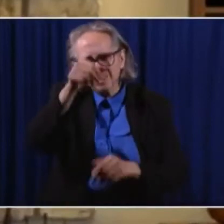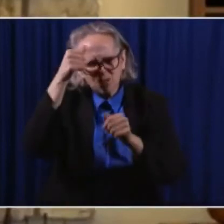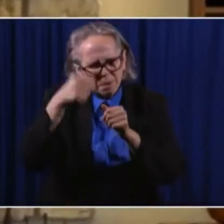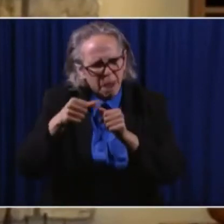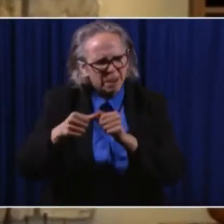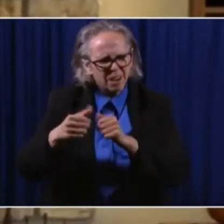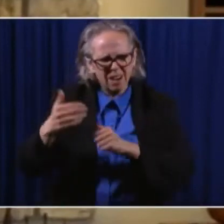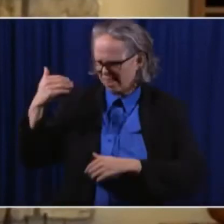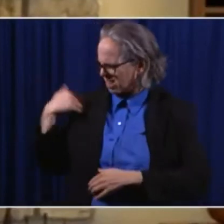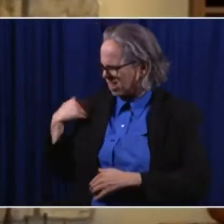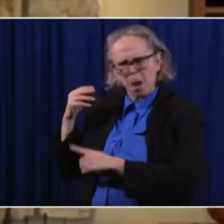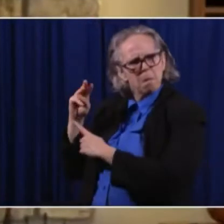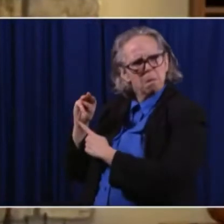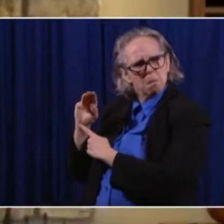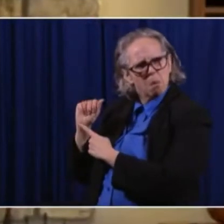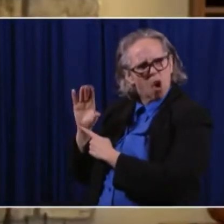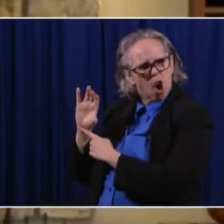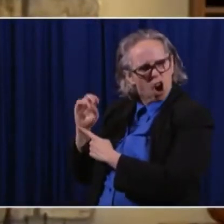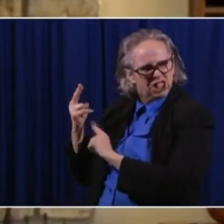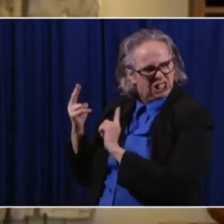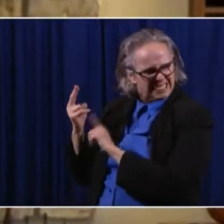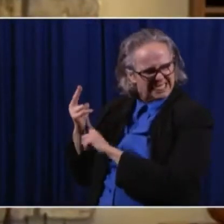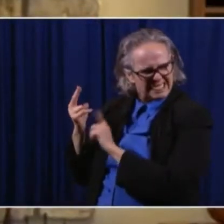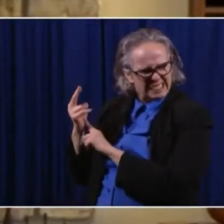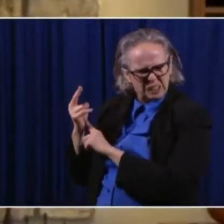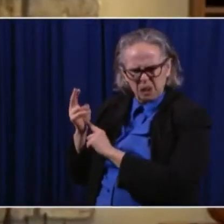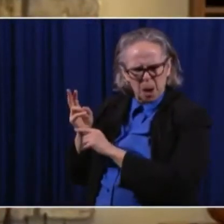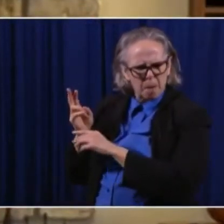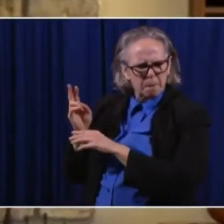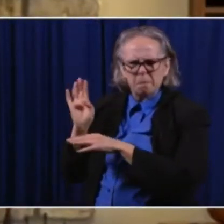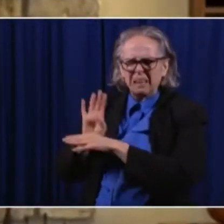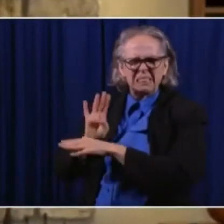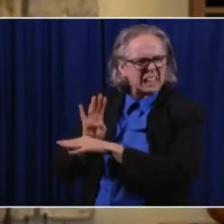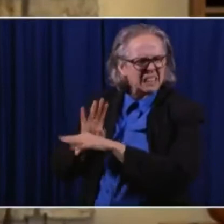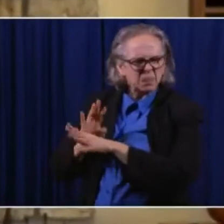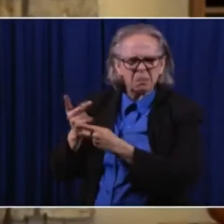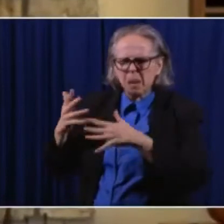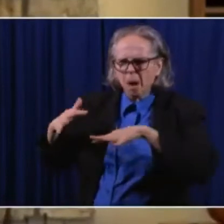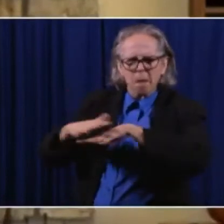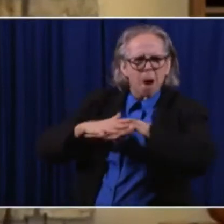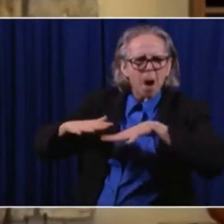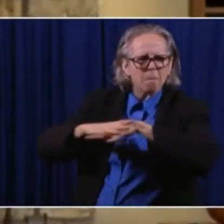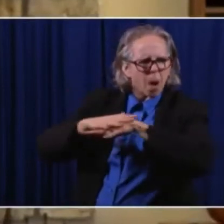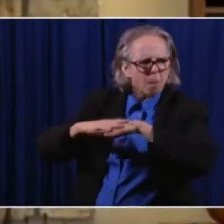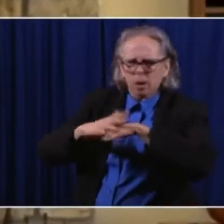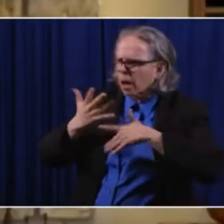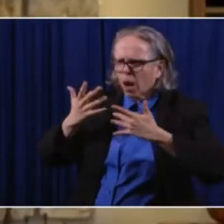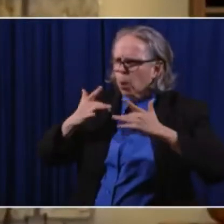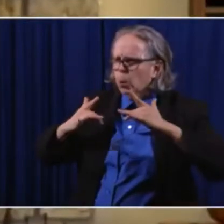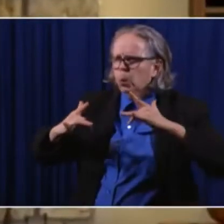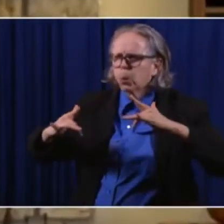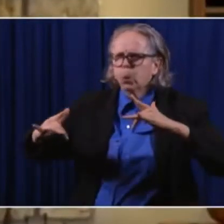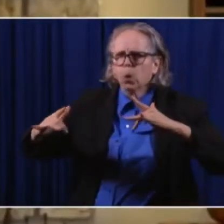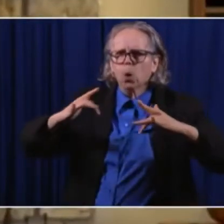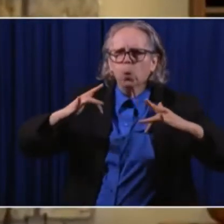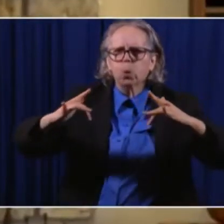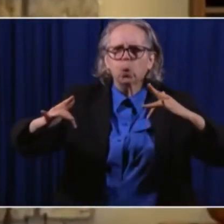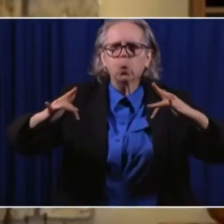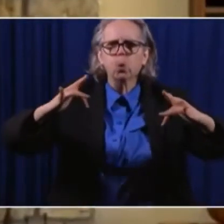any businesses as we did then, but what we're asking every Ohioan to do is to limit your